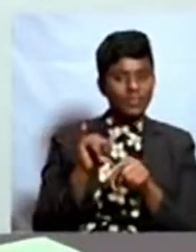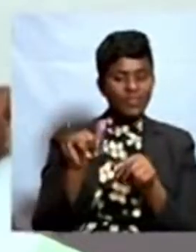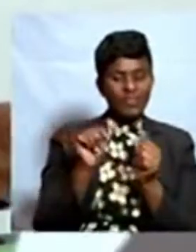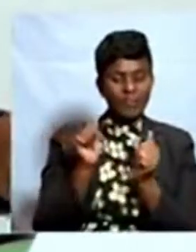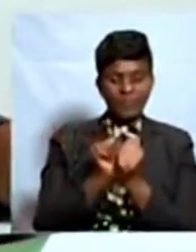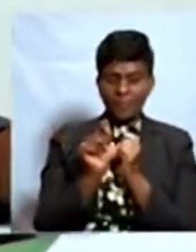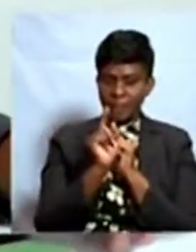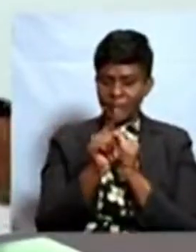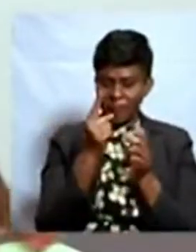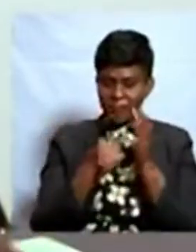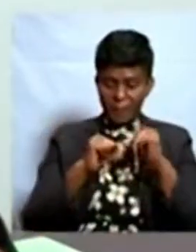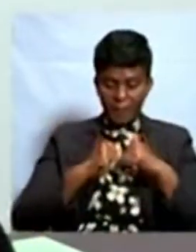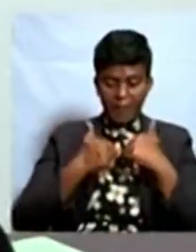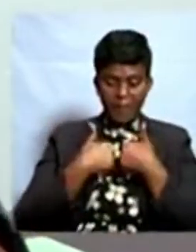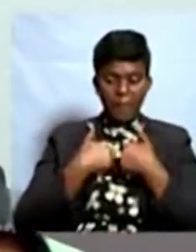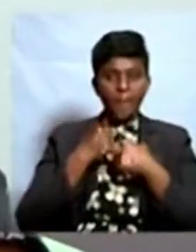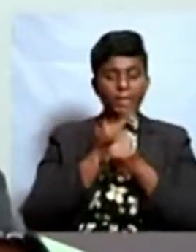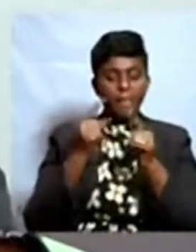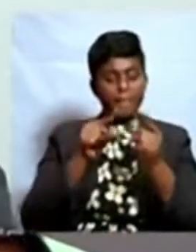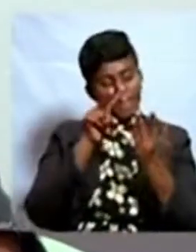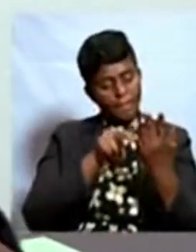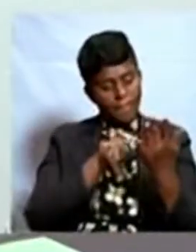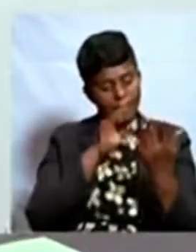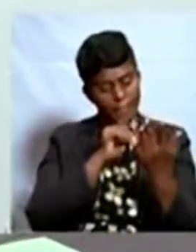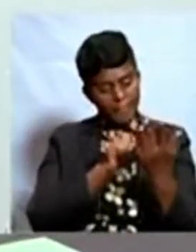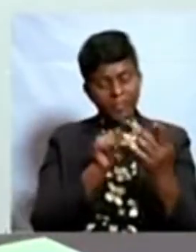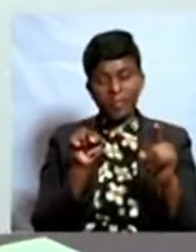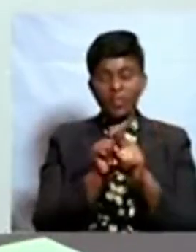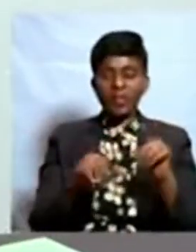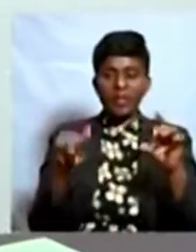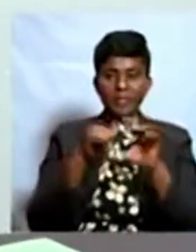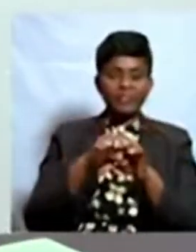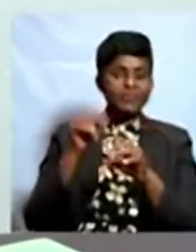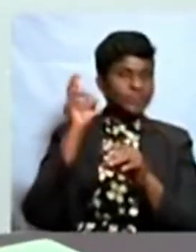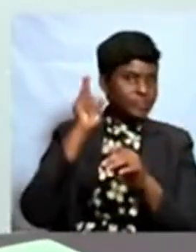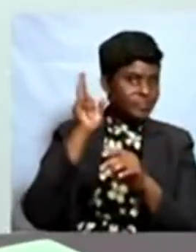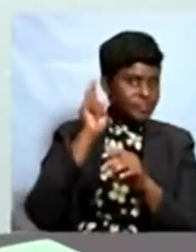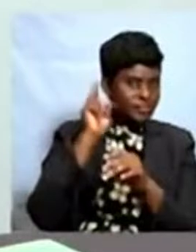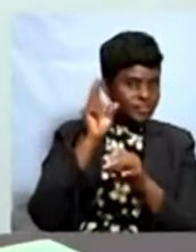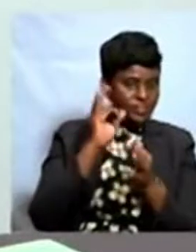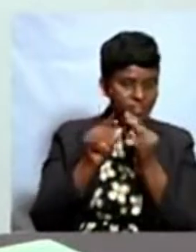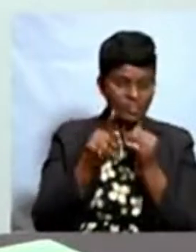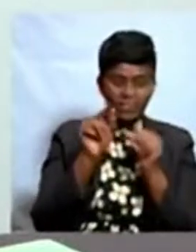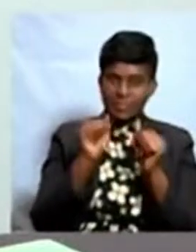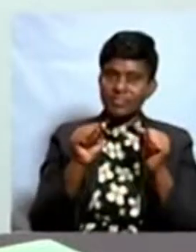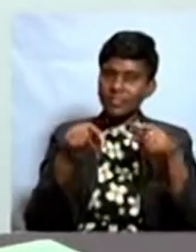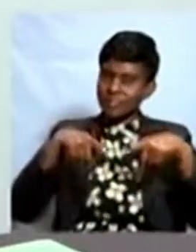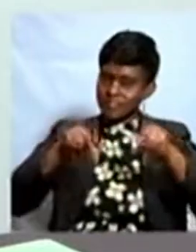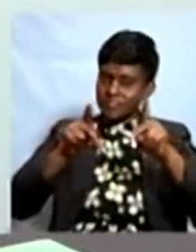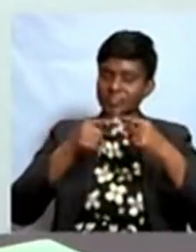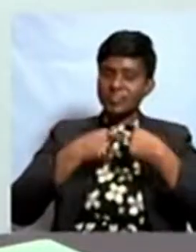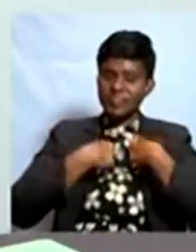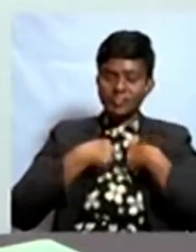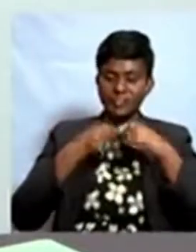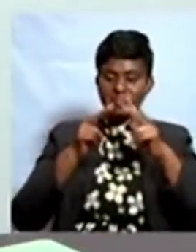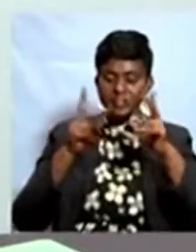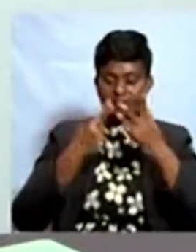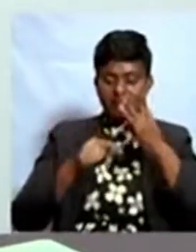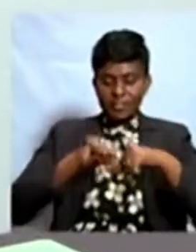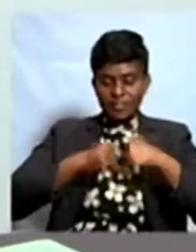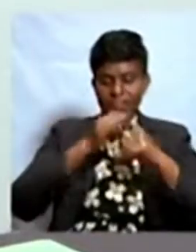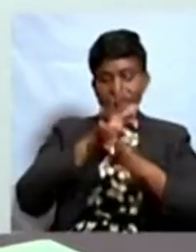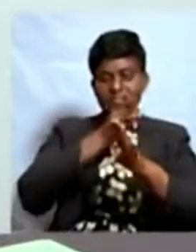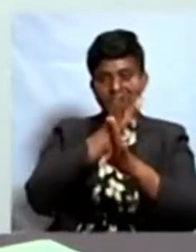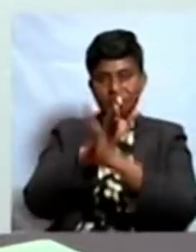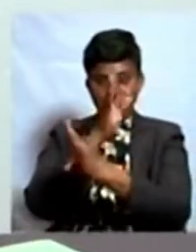to the one that we have just looked at, including the background, if you permit me, so that I go straight